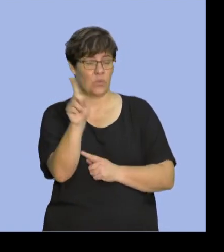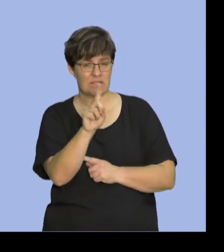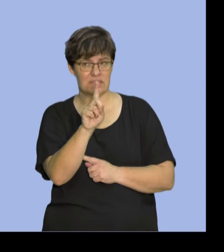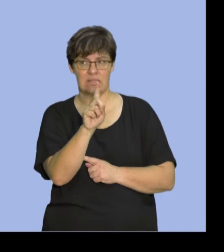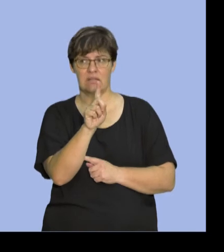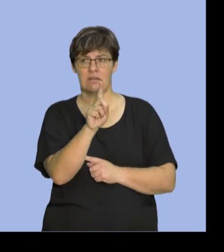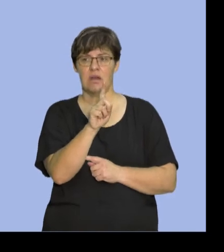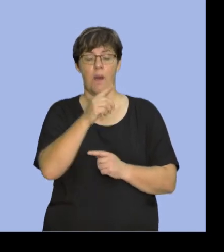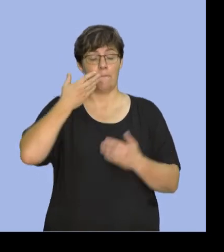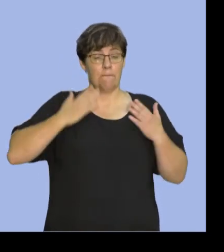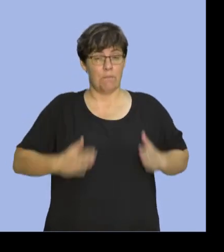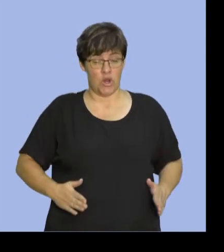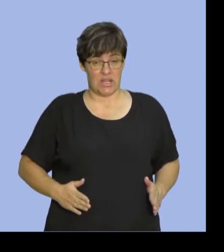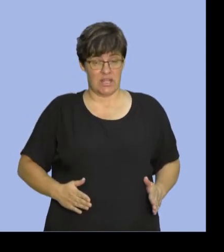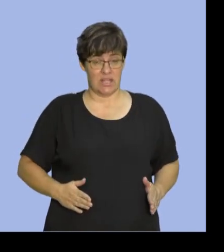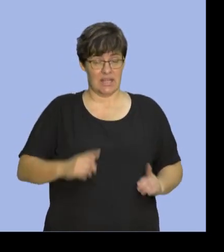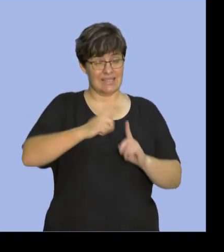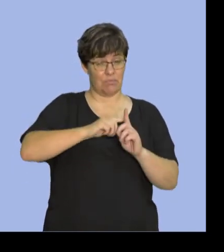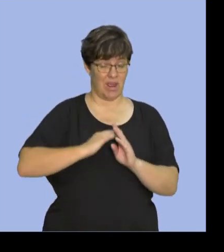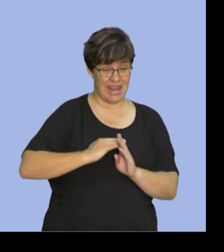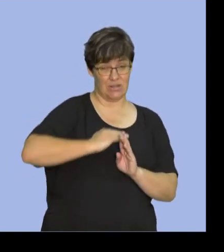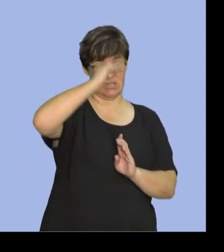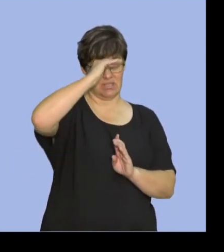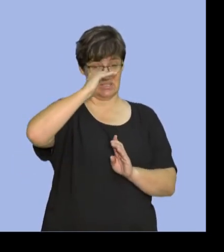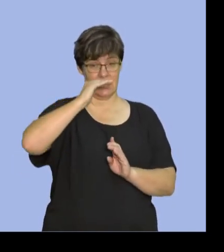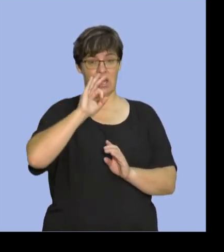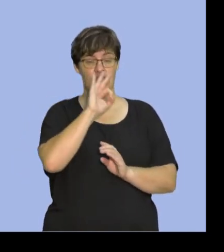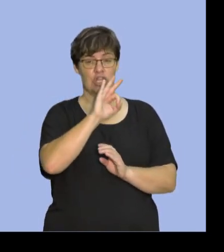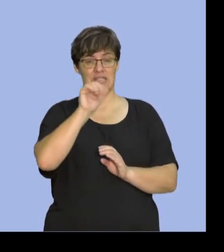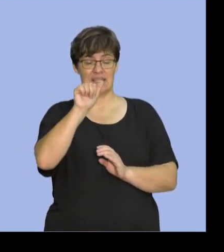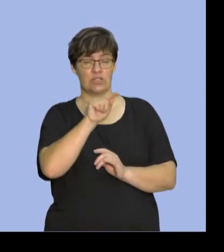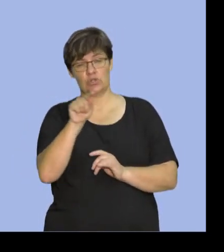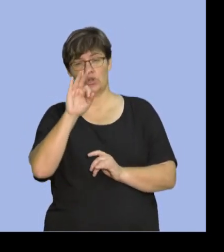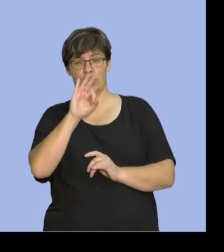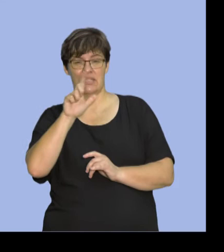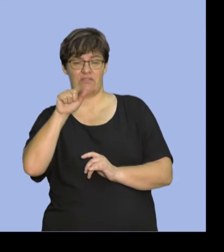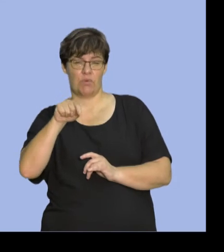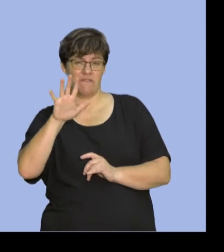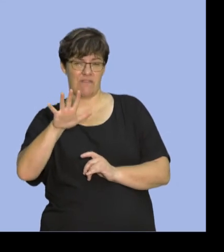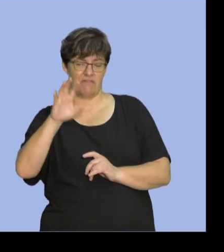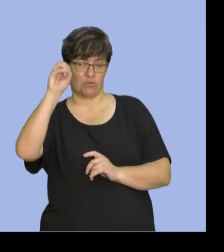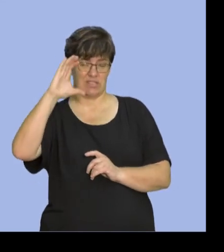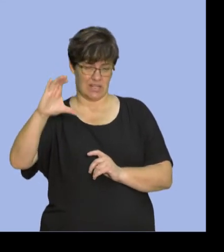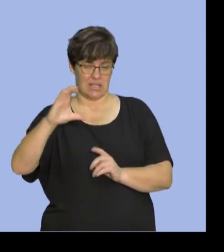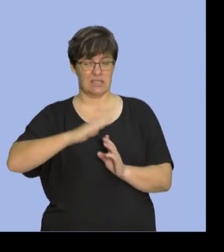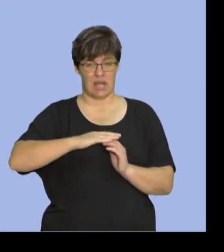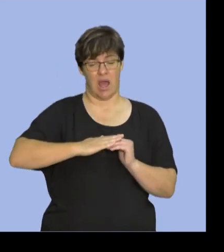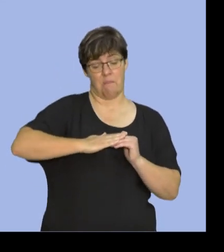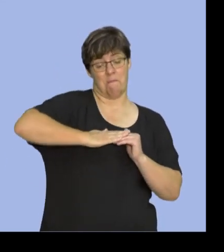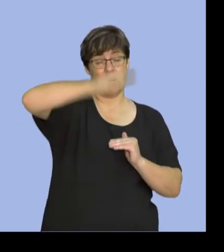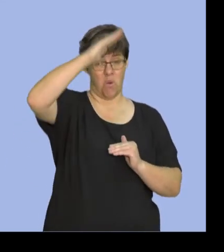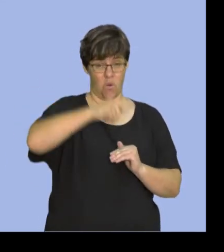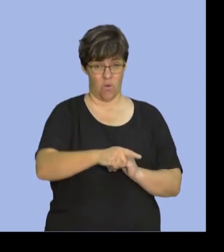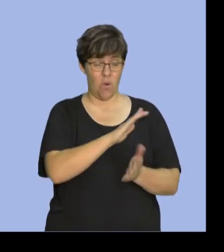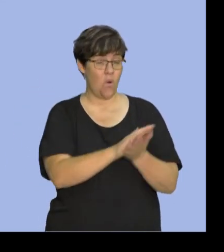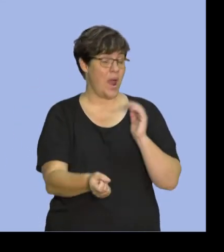core body temperature, which is above the normal 36 to 37.5 degrees Celsius that we normally experience. When this